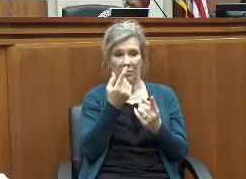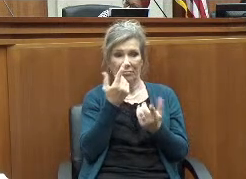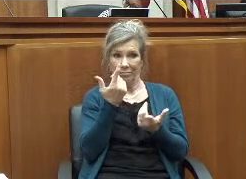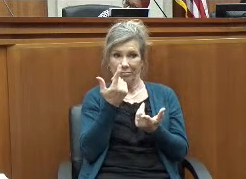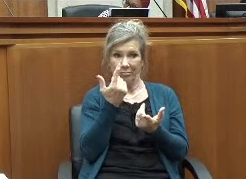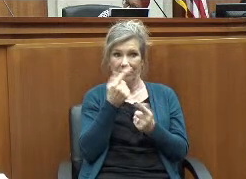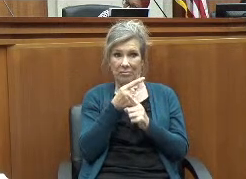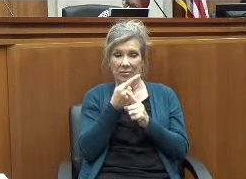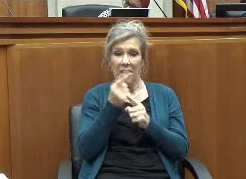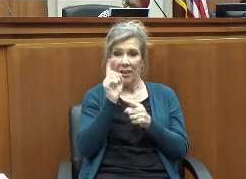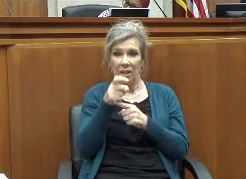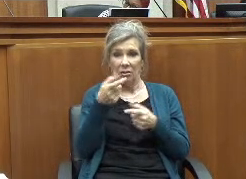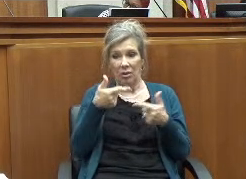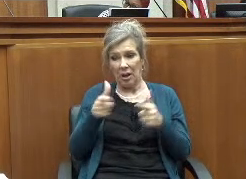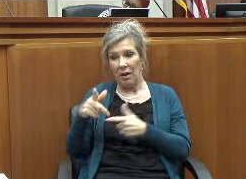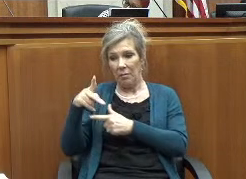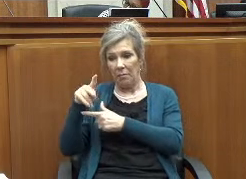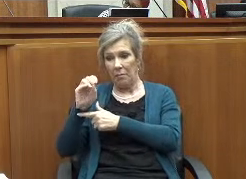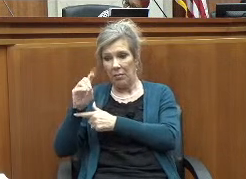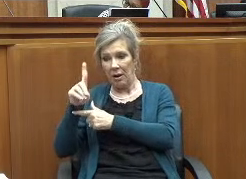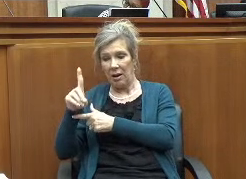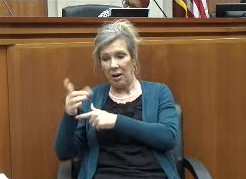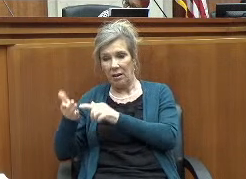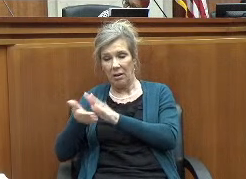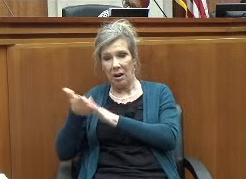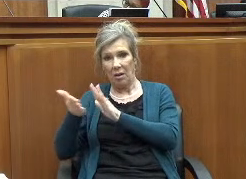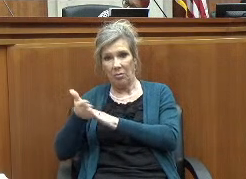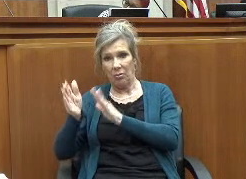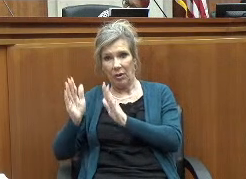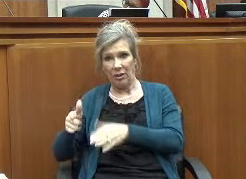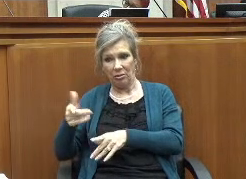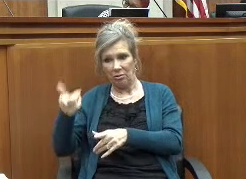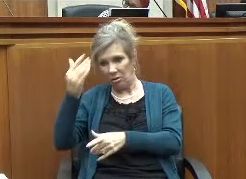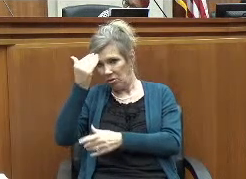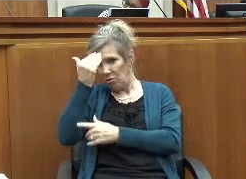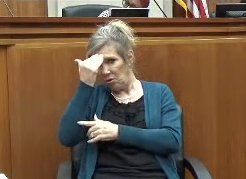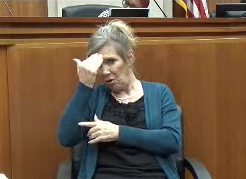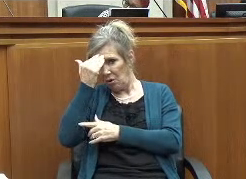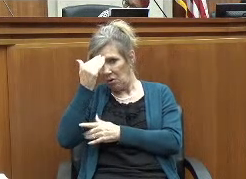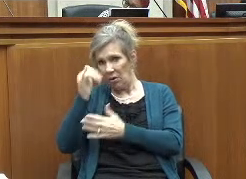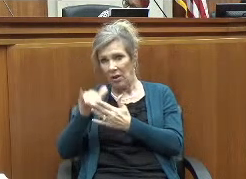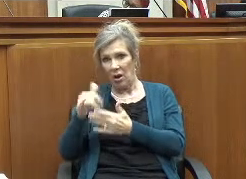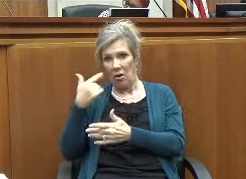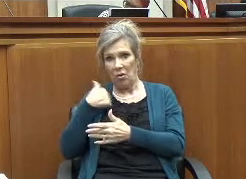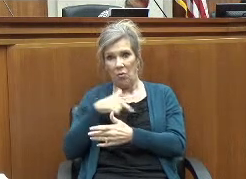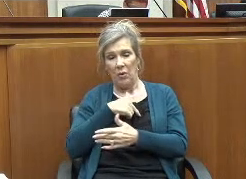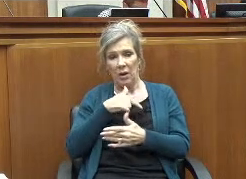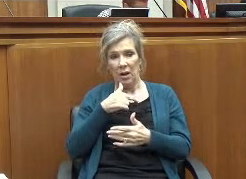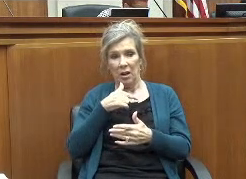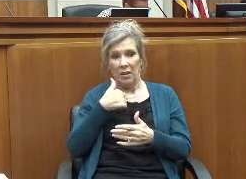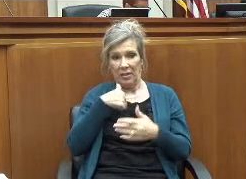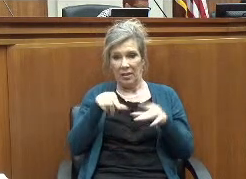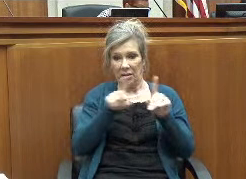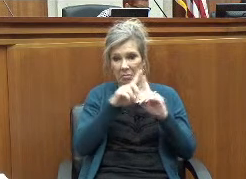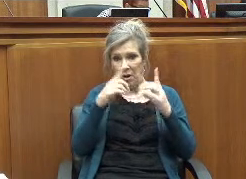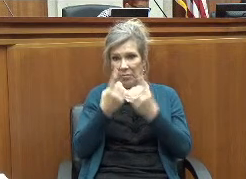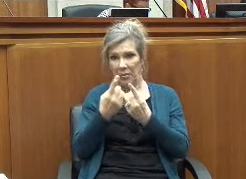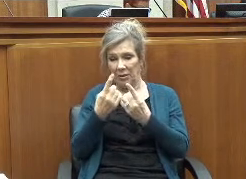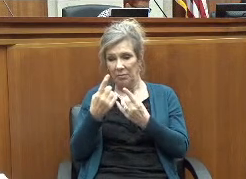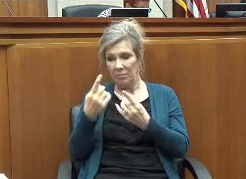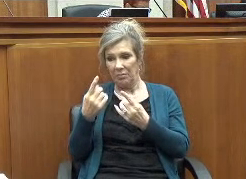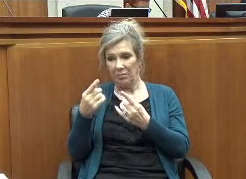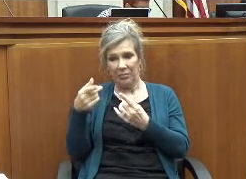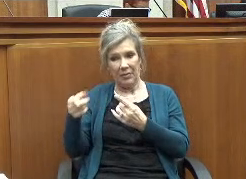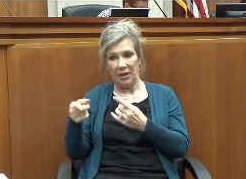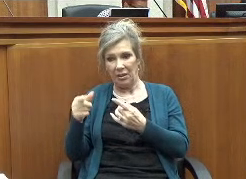let pod operators know that the department believes that they are in